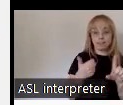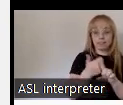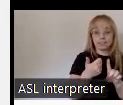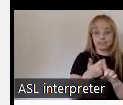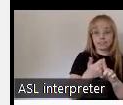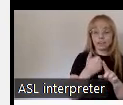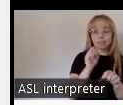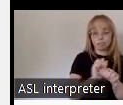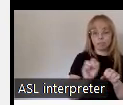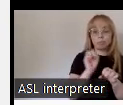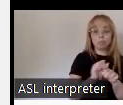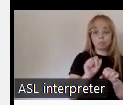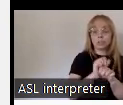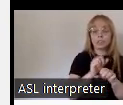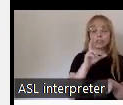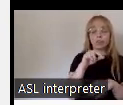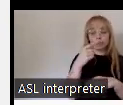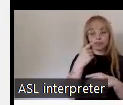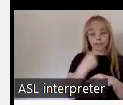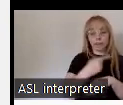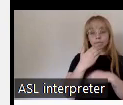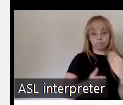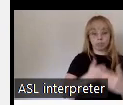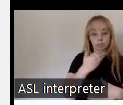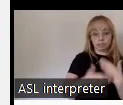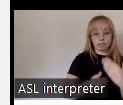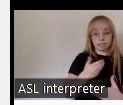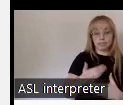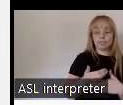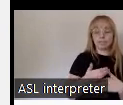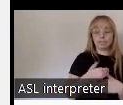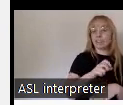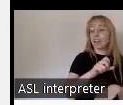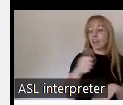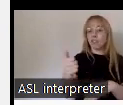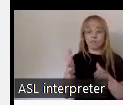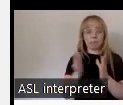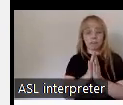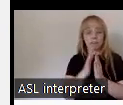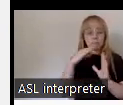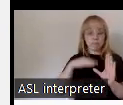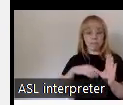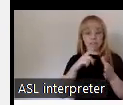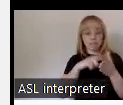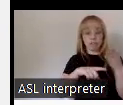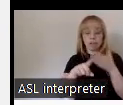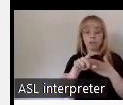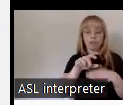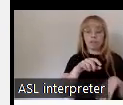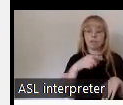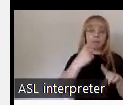30-day processing system. Any more requesting of benefits look up any more than every